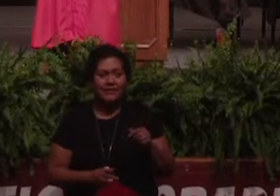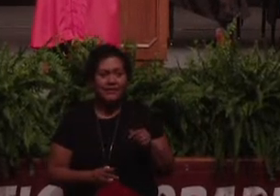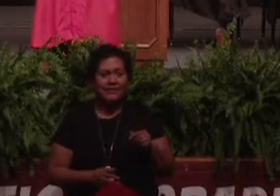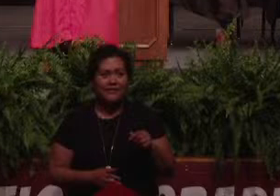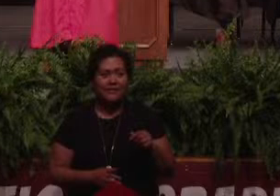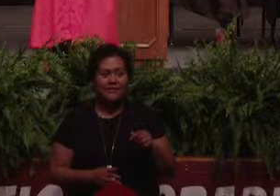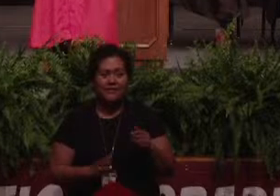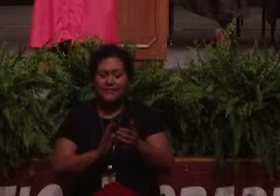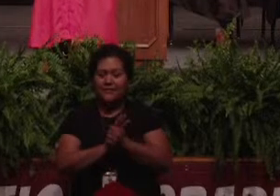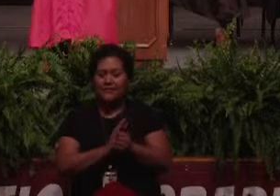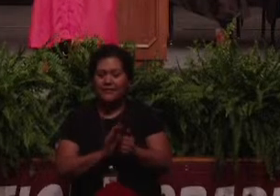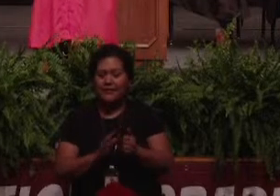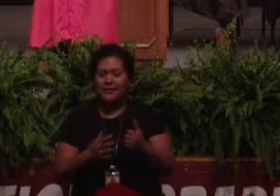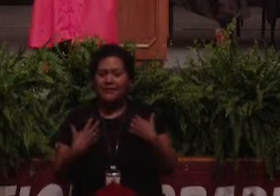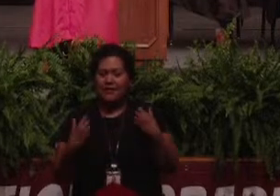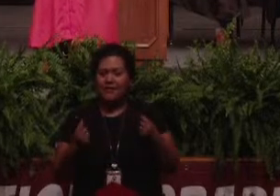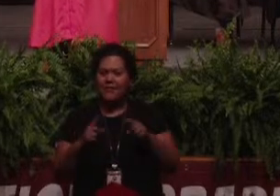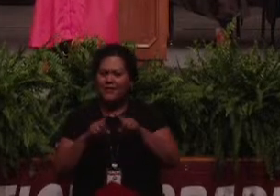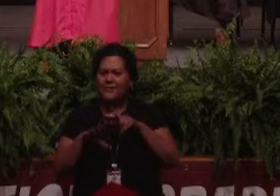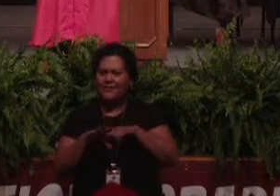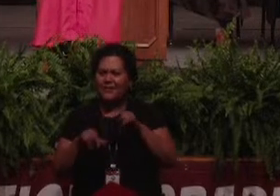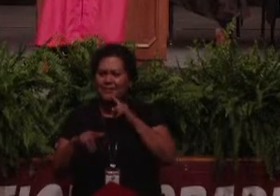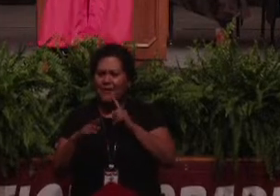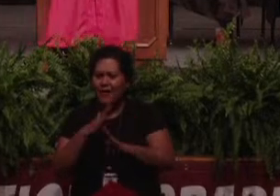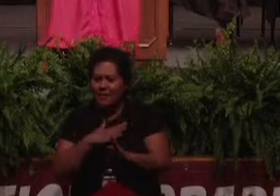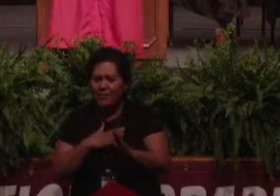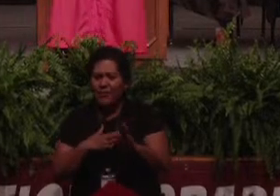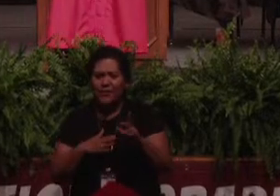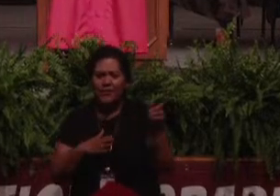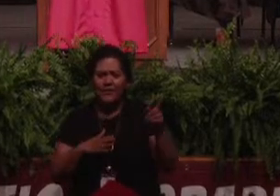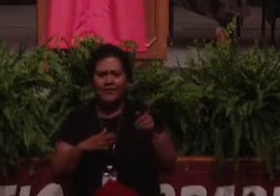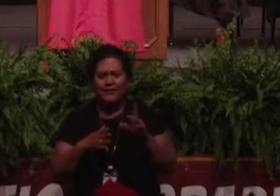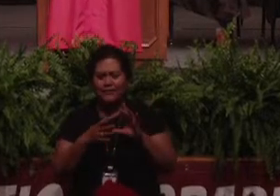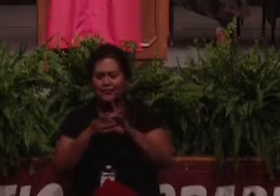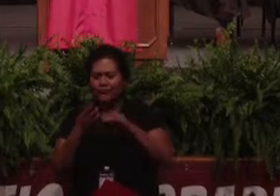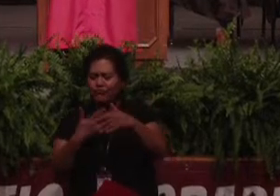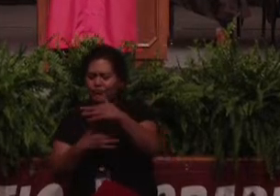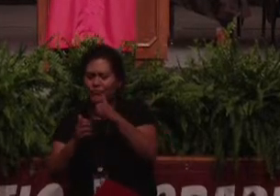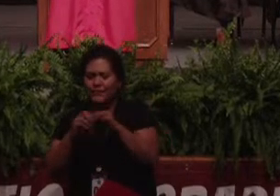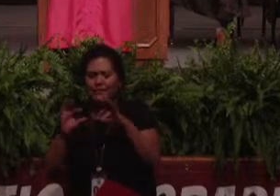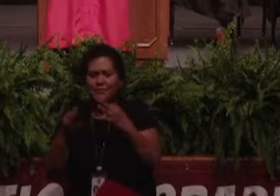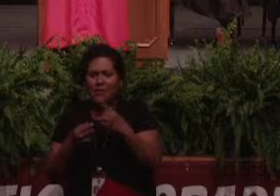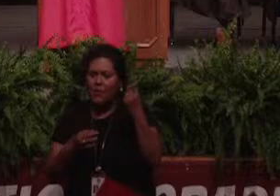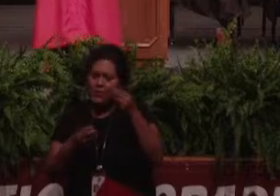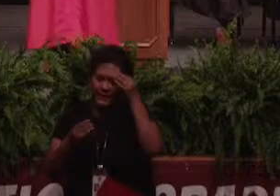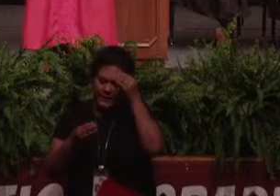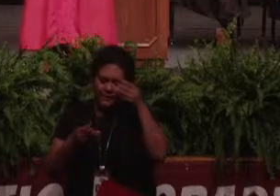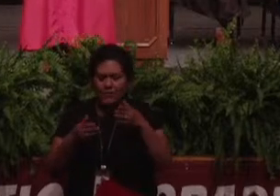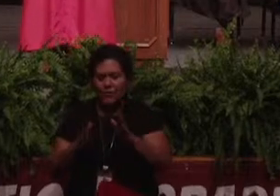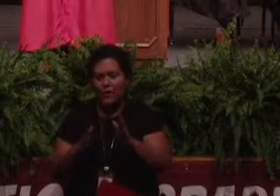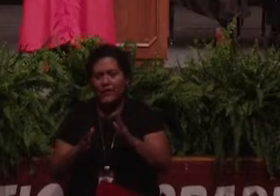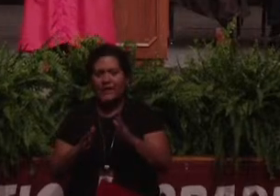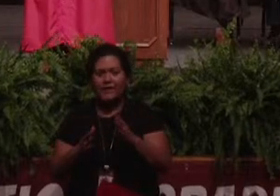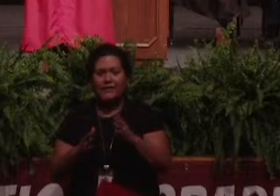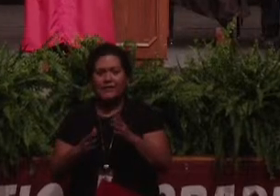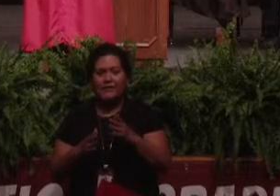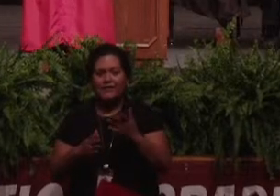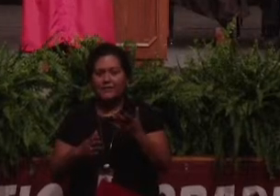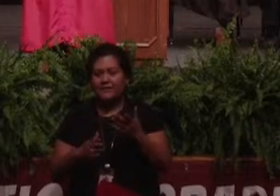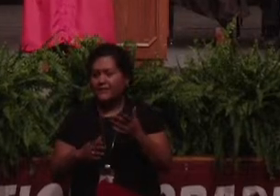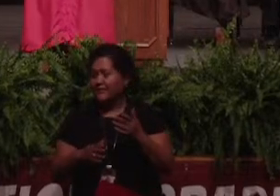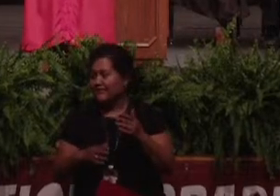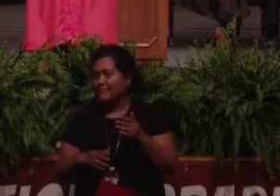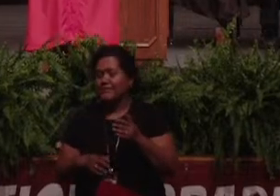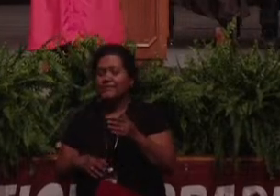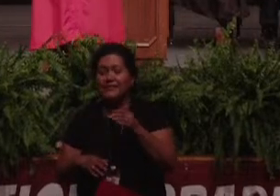self-assured, yet humble. He is family-oriented, always thinking of ways to assist his younger sister here